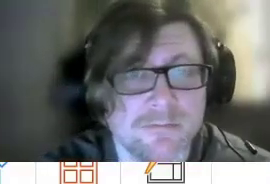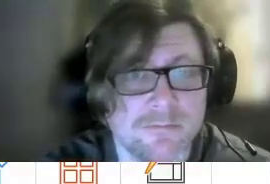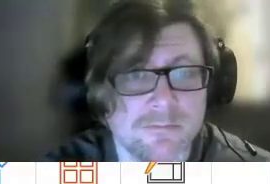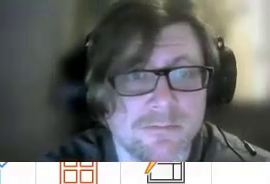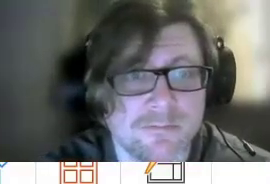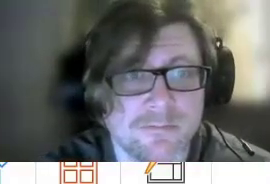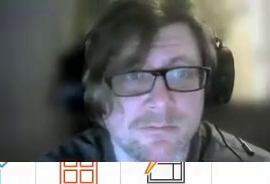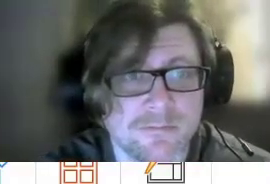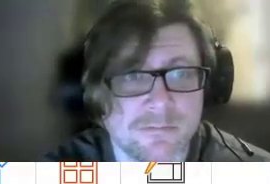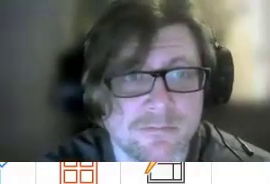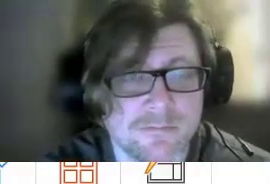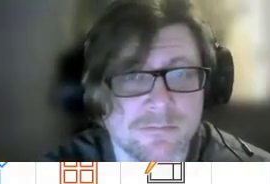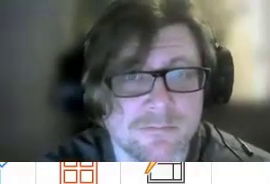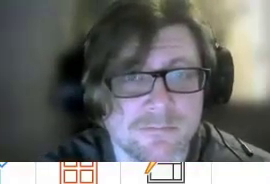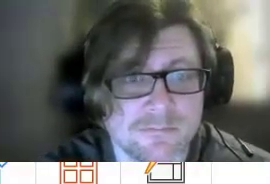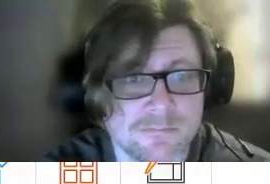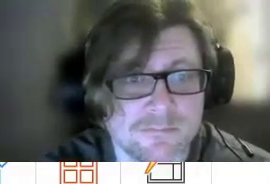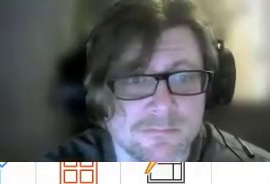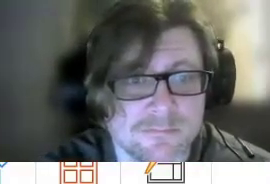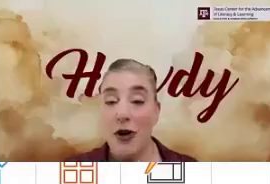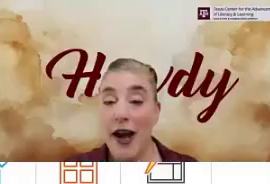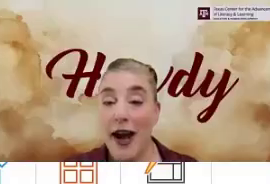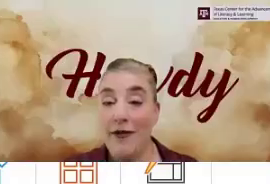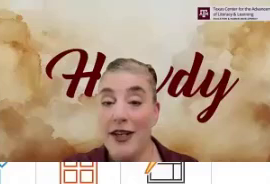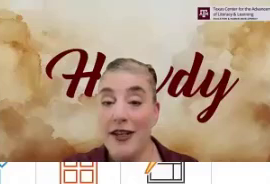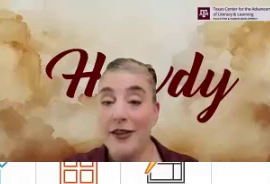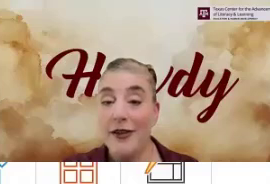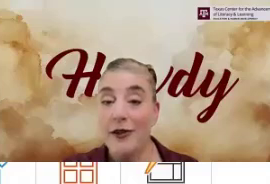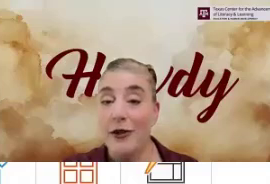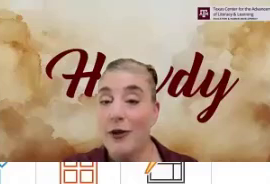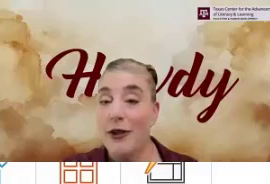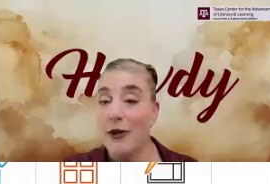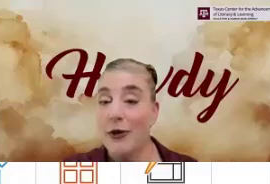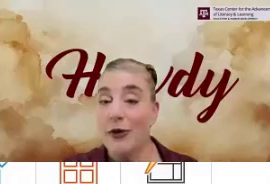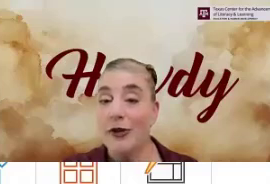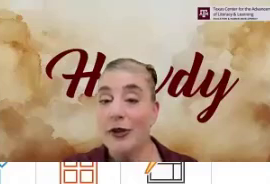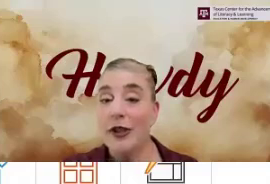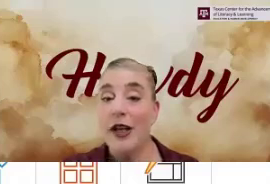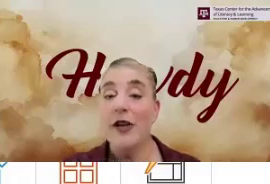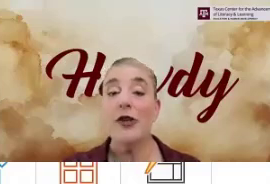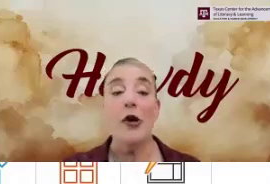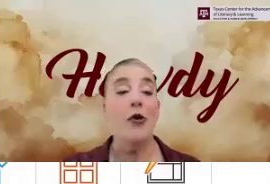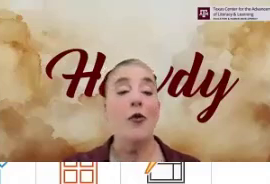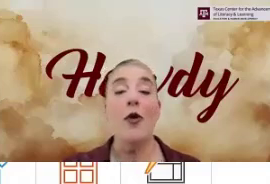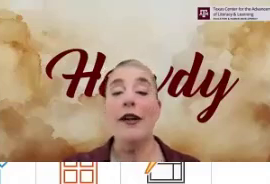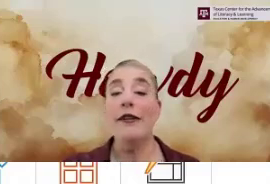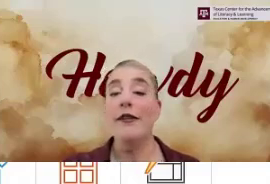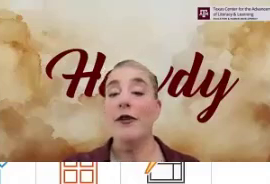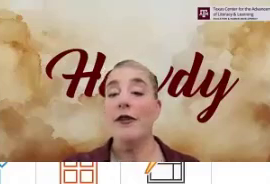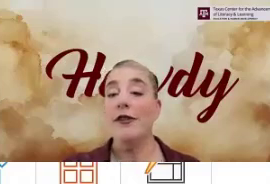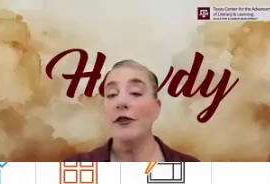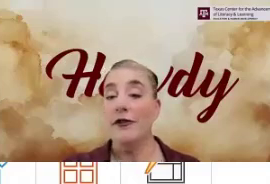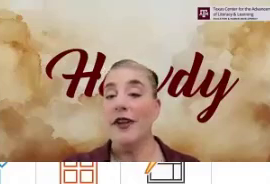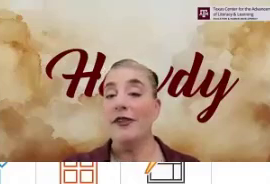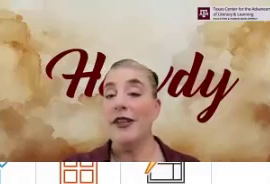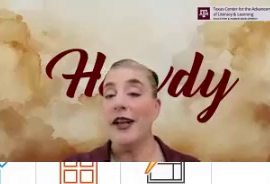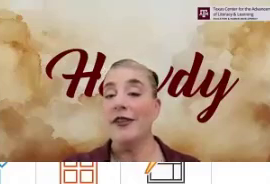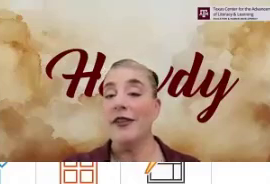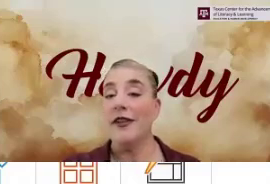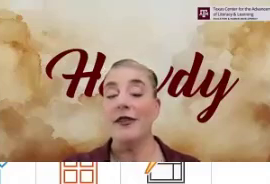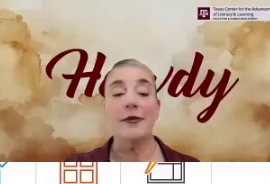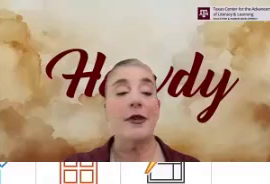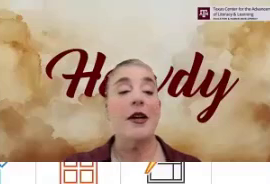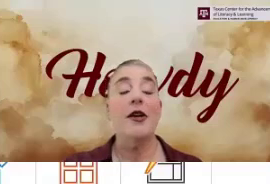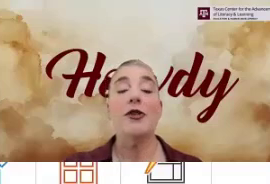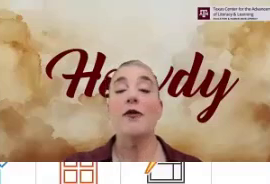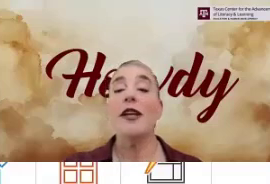without. Exactly. Exactly. So you don't have these loopy-loos. So one are these little fancy